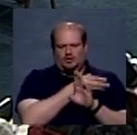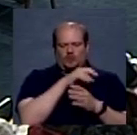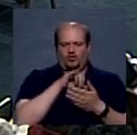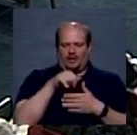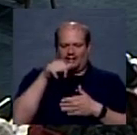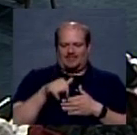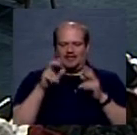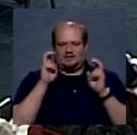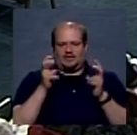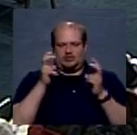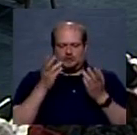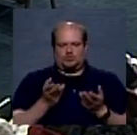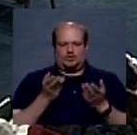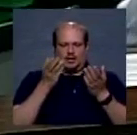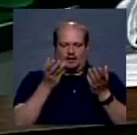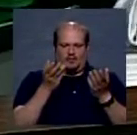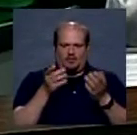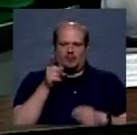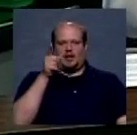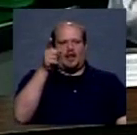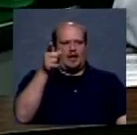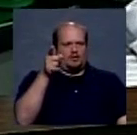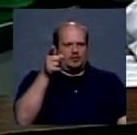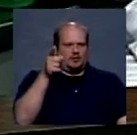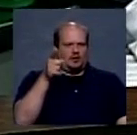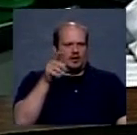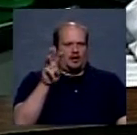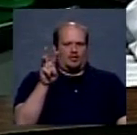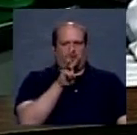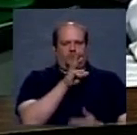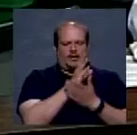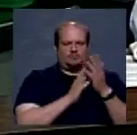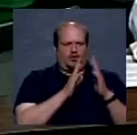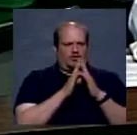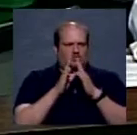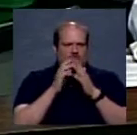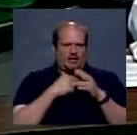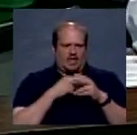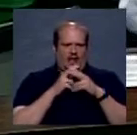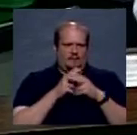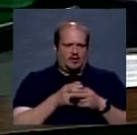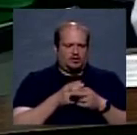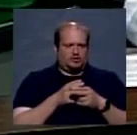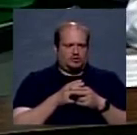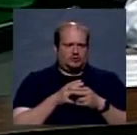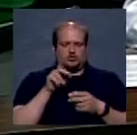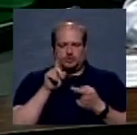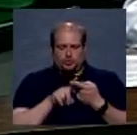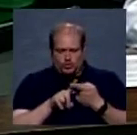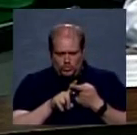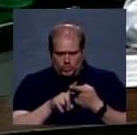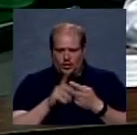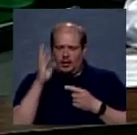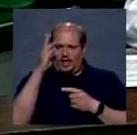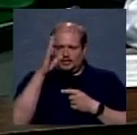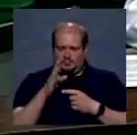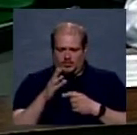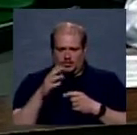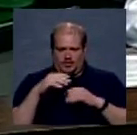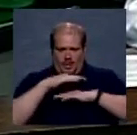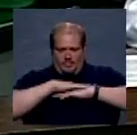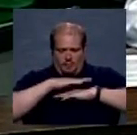this issue came up particularly out in the west part of the city. And I mentioned to one of the speakers at the